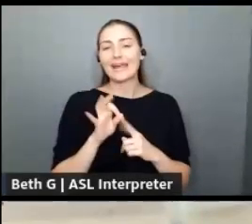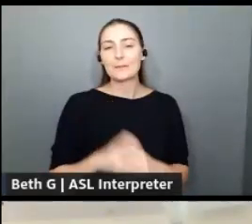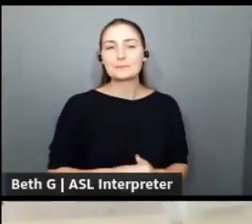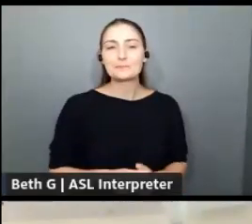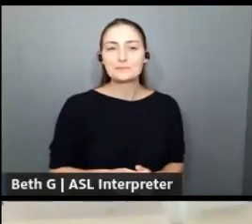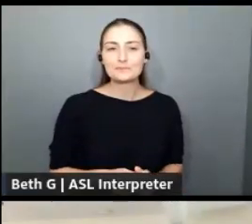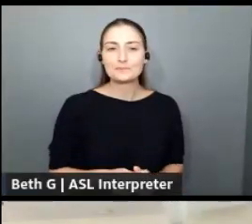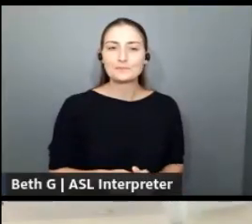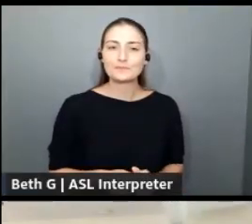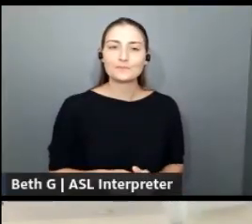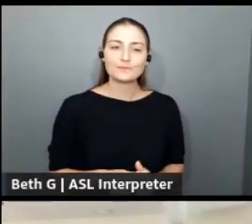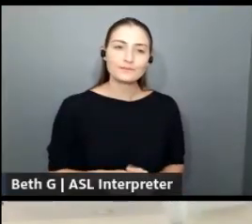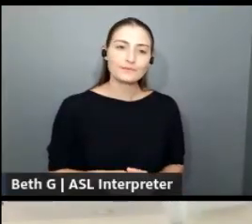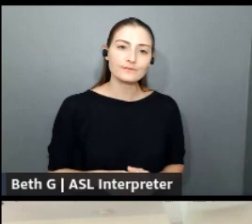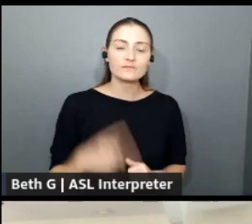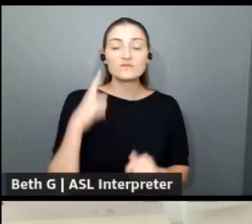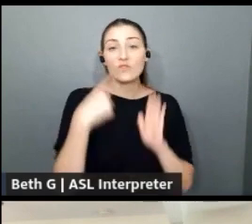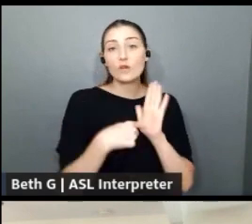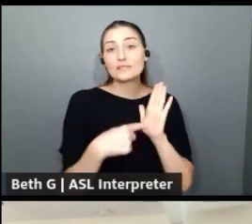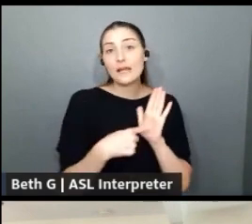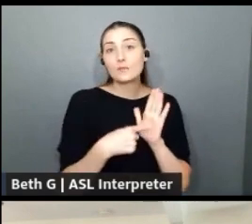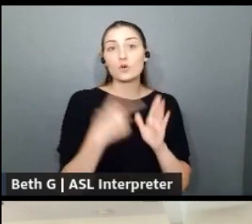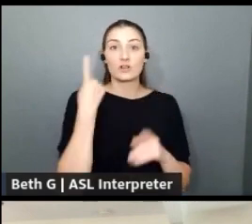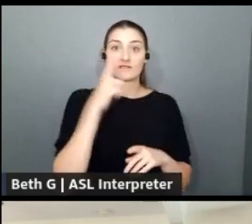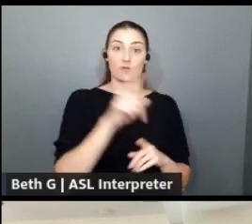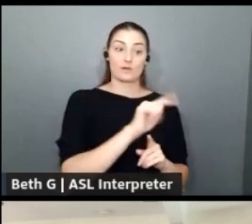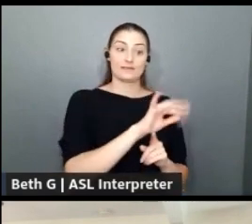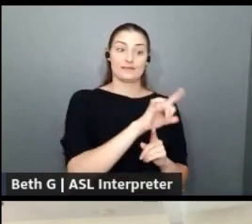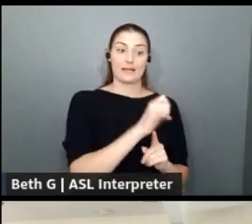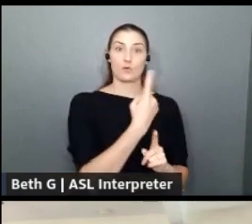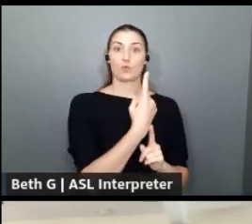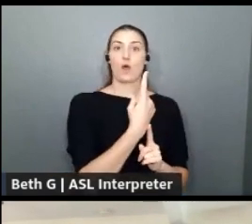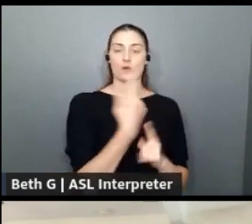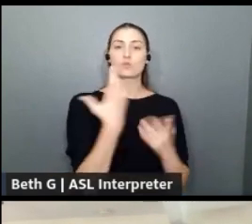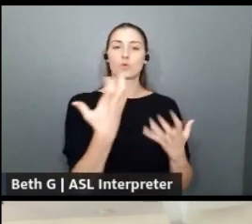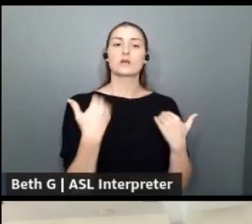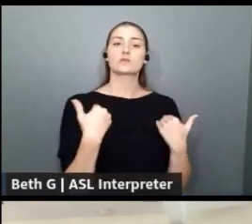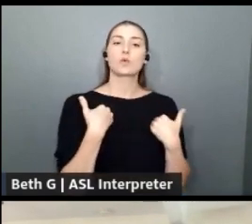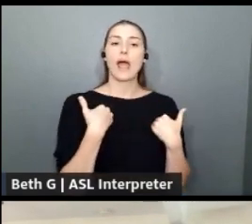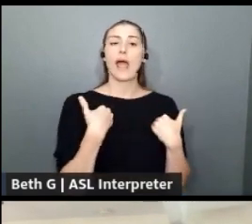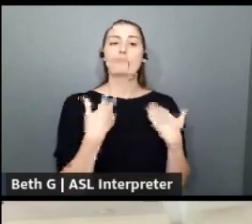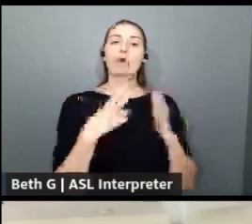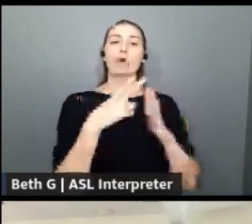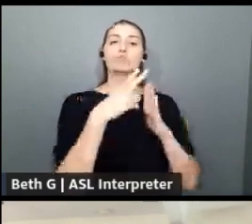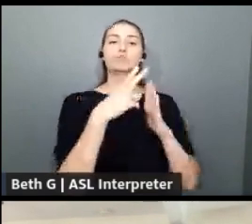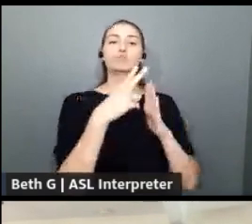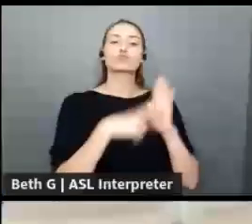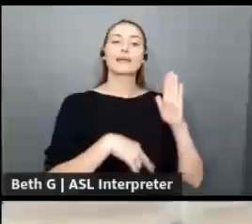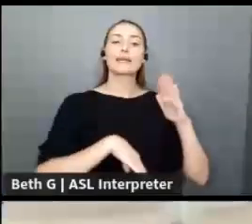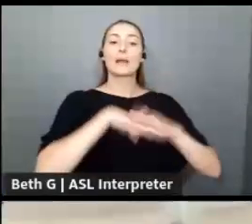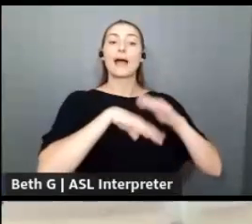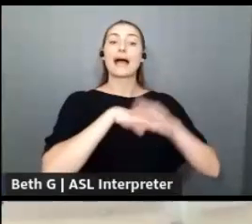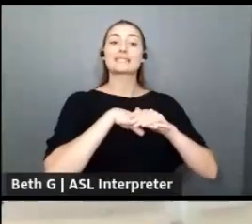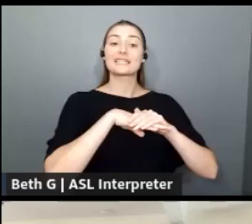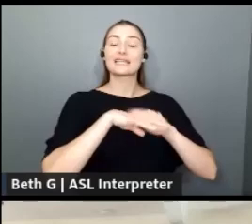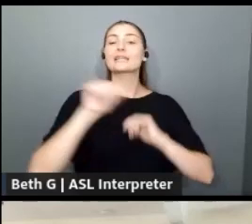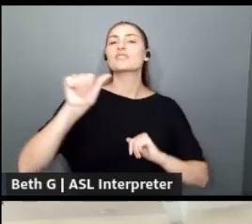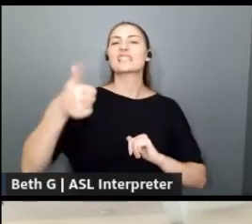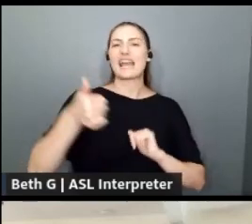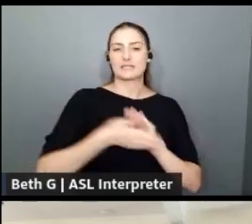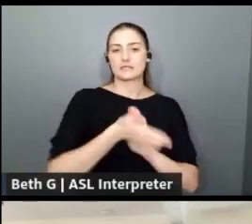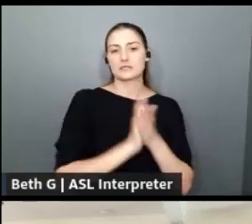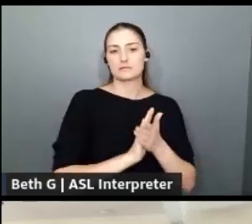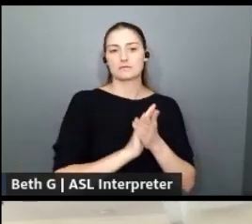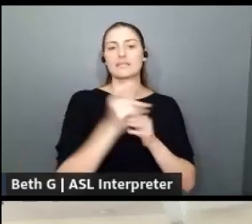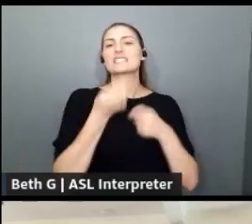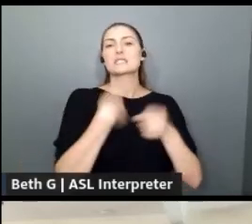want table 1 to actually have a read capacity unit of 10 instead. So I want 10 DynamoDB tables